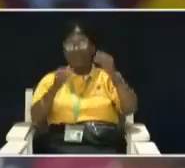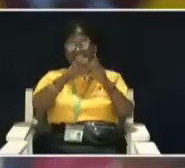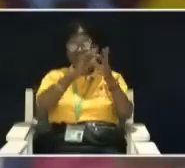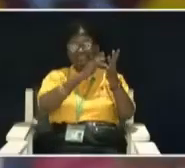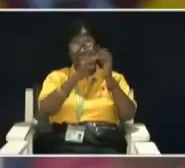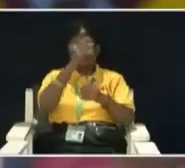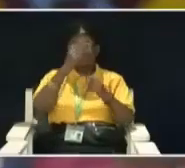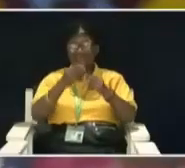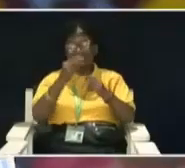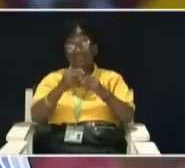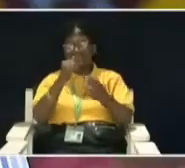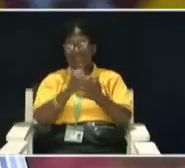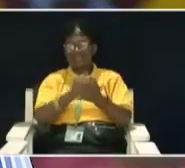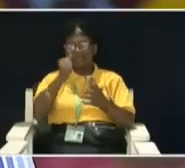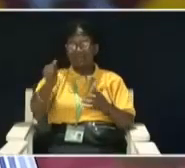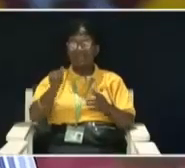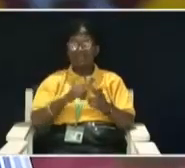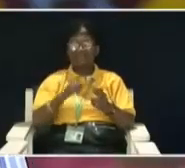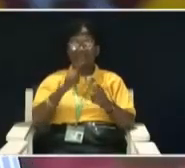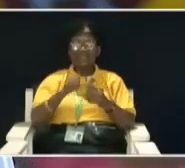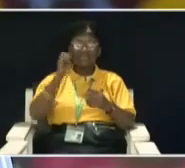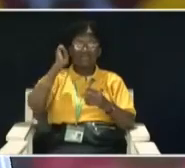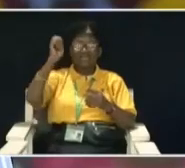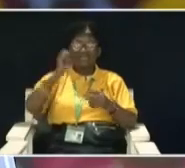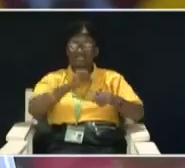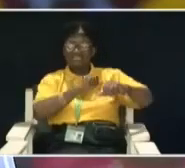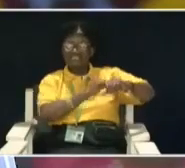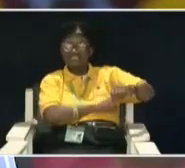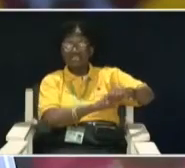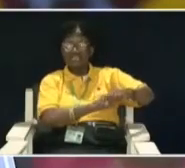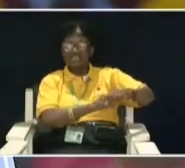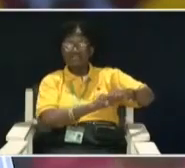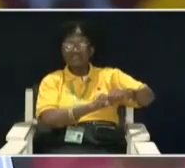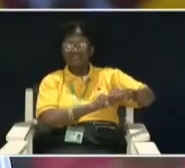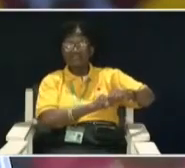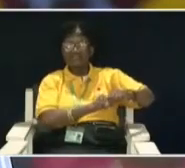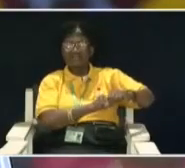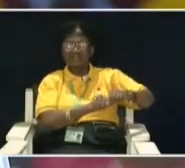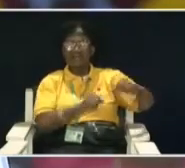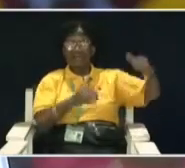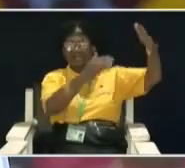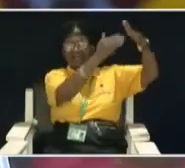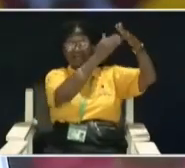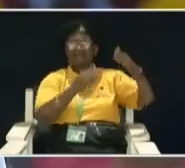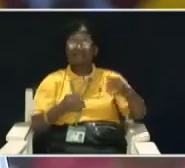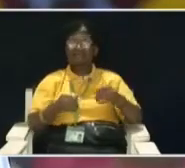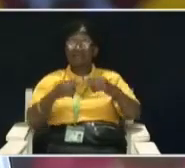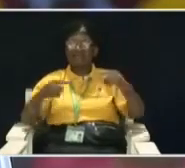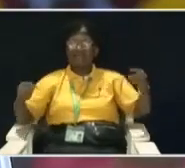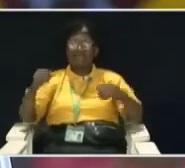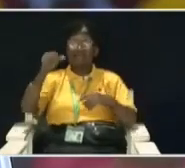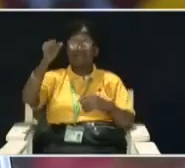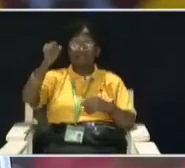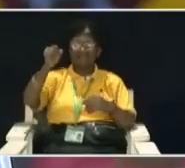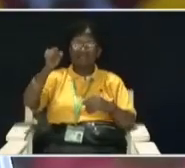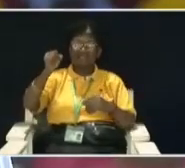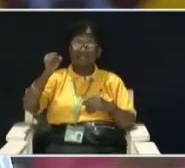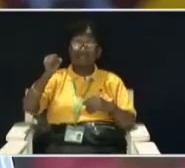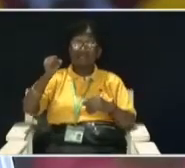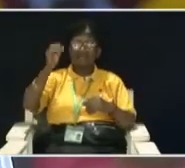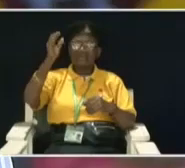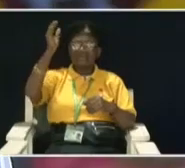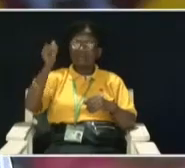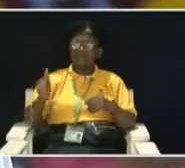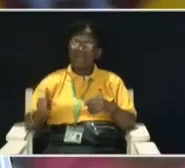And then he shields against enemies by